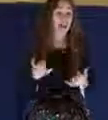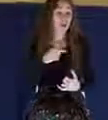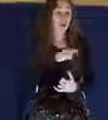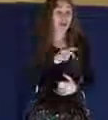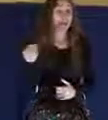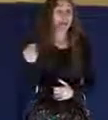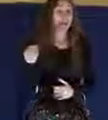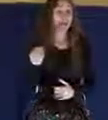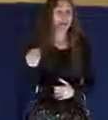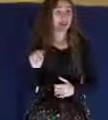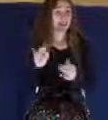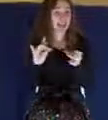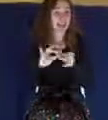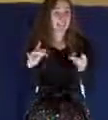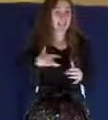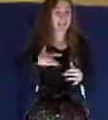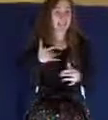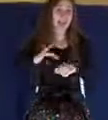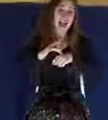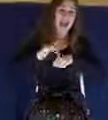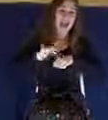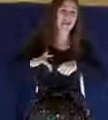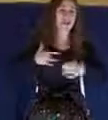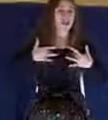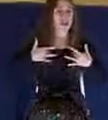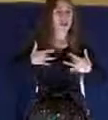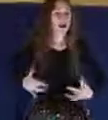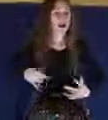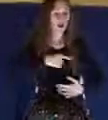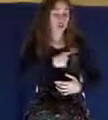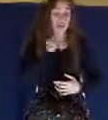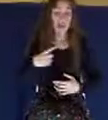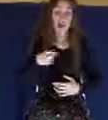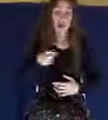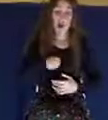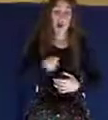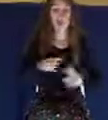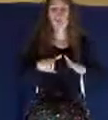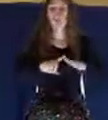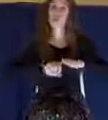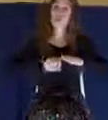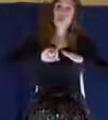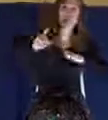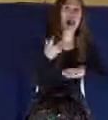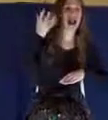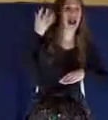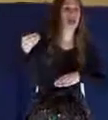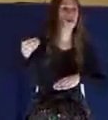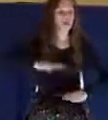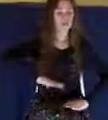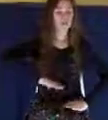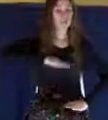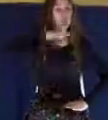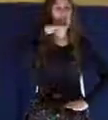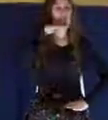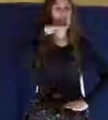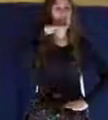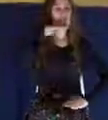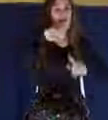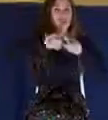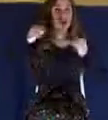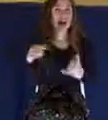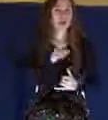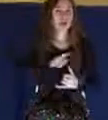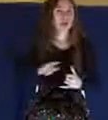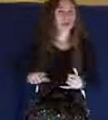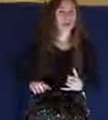verse 21, when she's commenting on that, she says, I went out full, and the Lord has brought me home again empty. When she said, when I left Bethlehem and went to